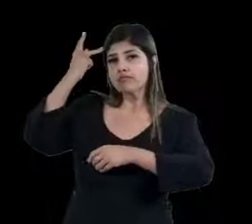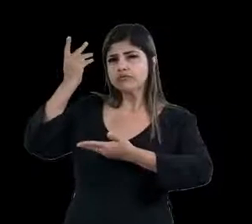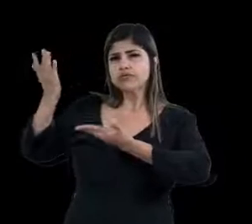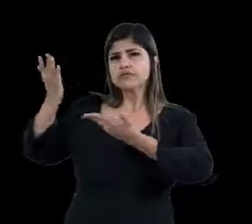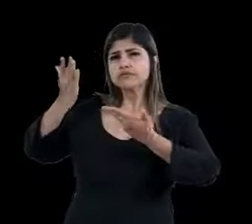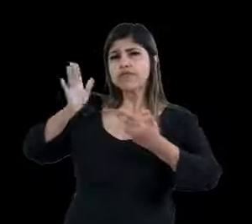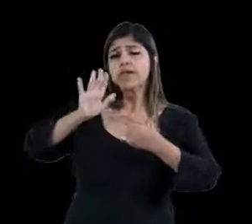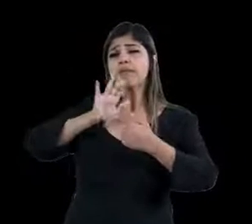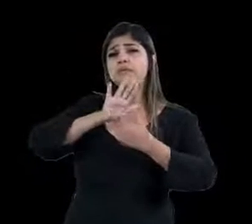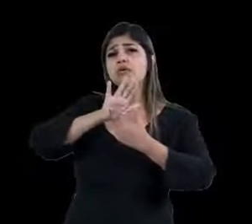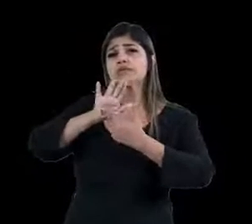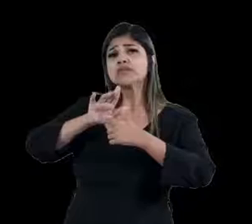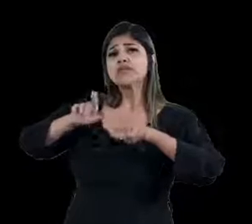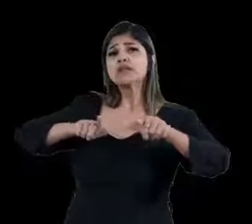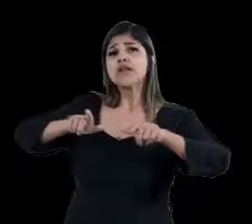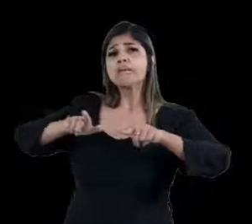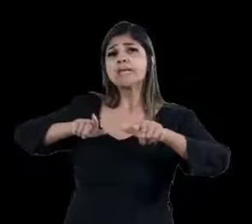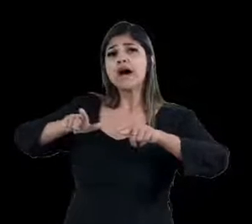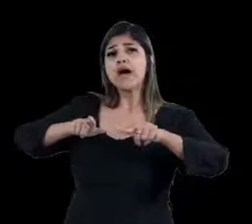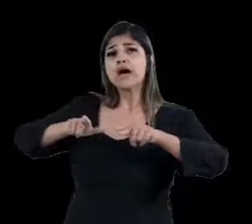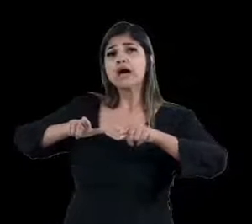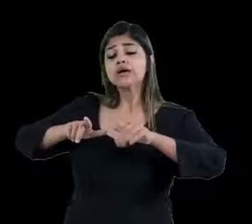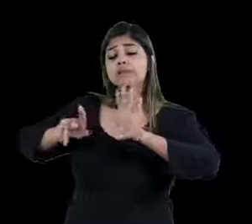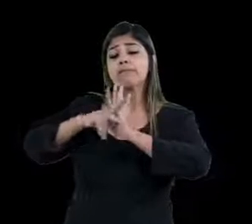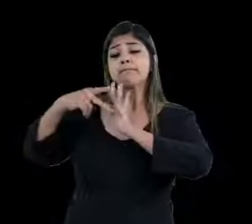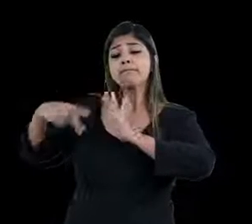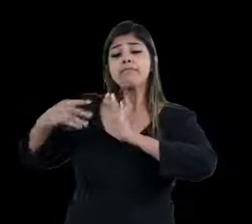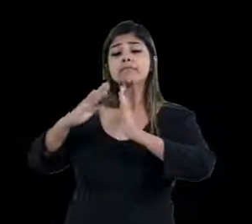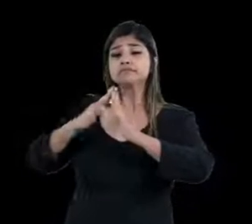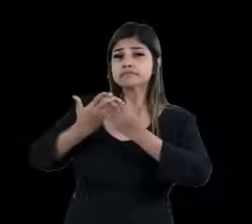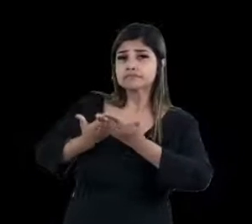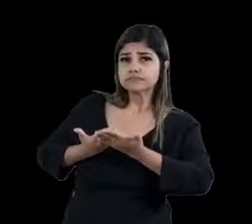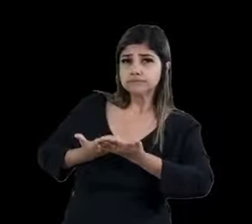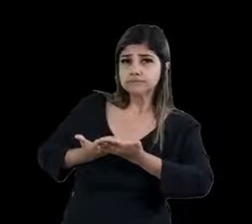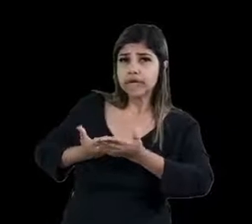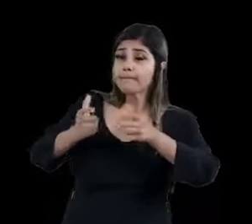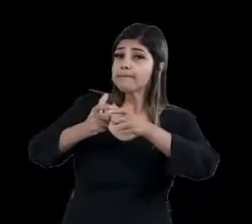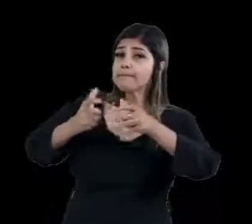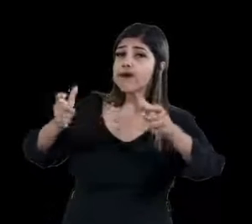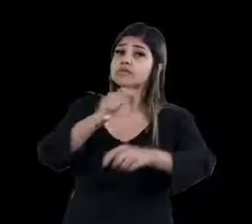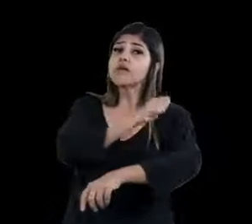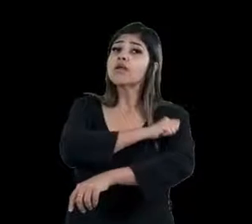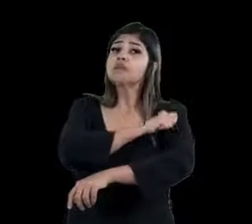I was invited by the channel to participate and show a little about the work we do at the school.